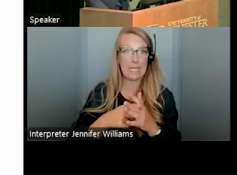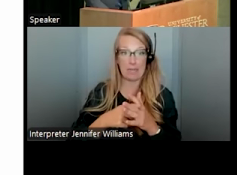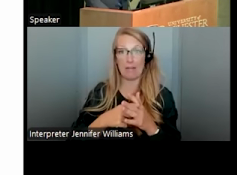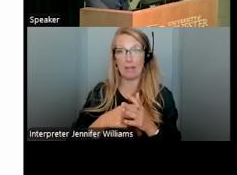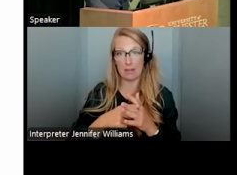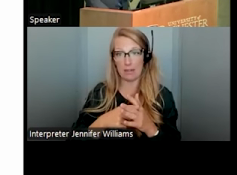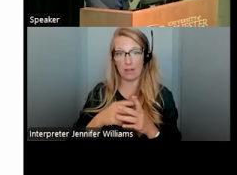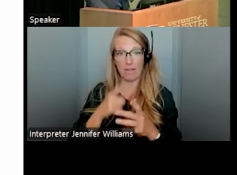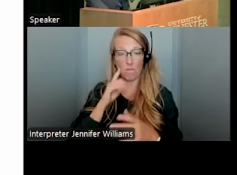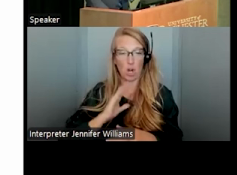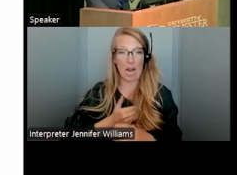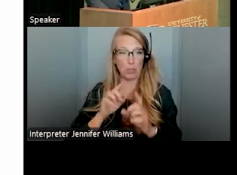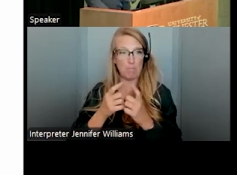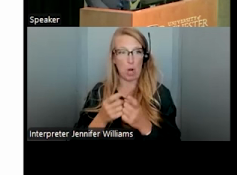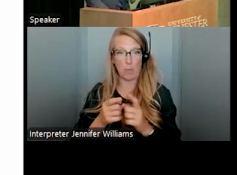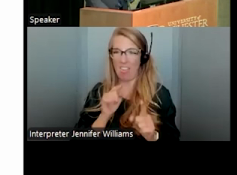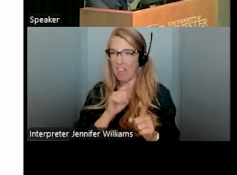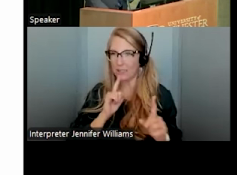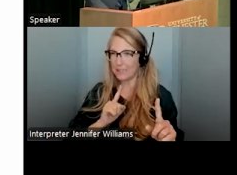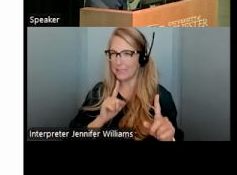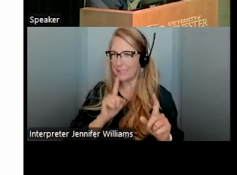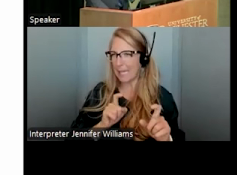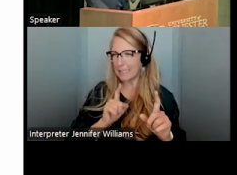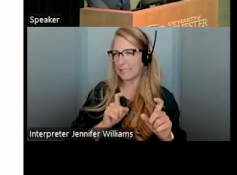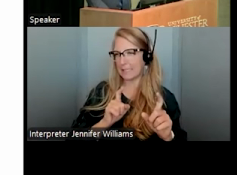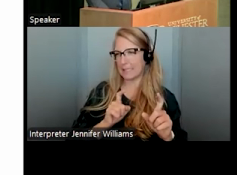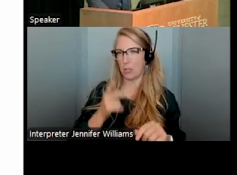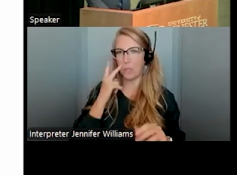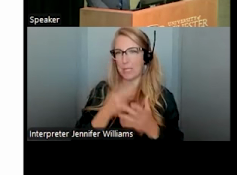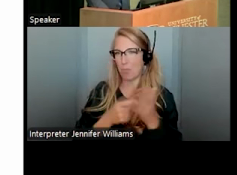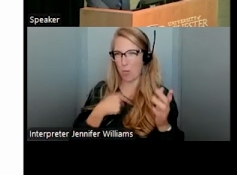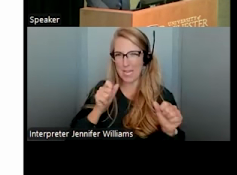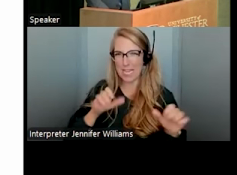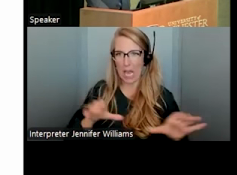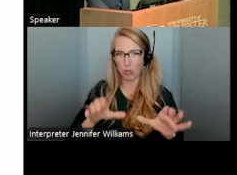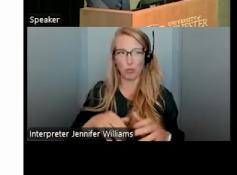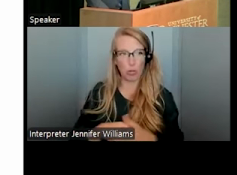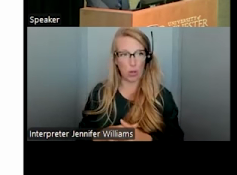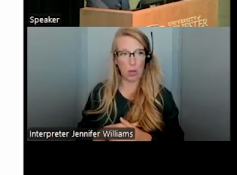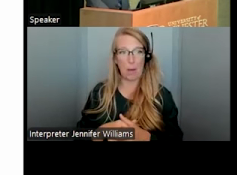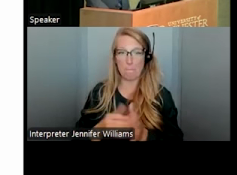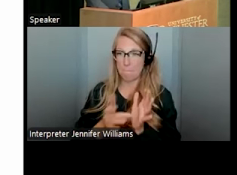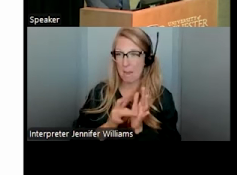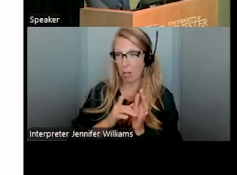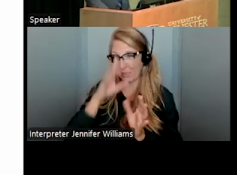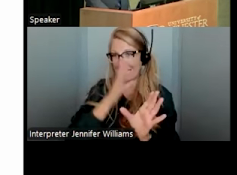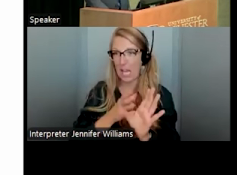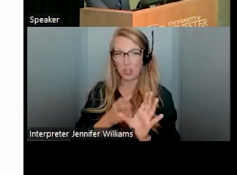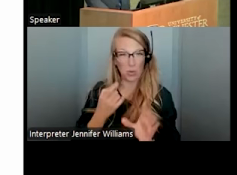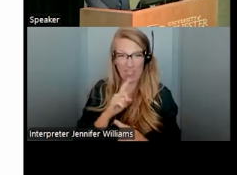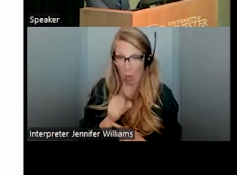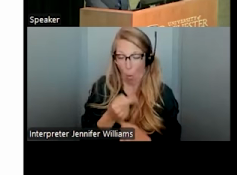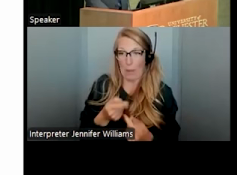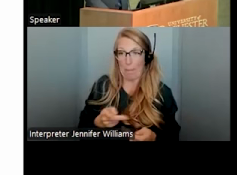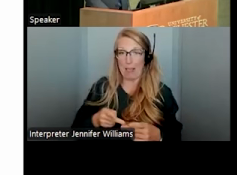our department. That's testing the boundary. Medicine and psychiatry, we are the only one in the country. And we are very